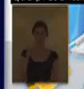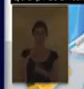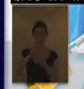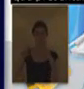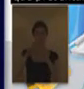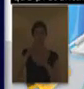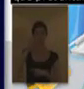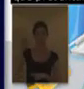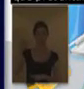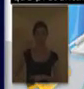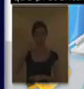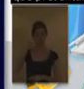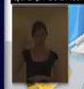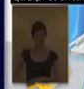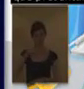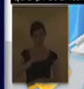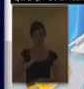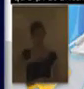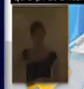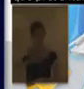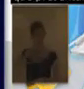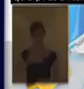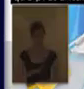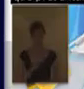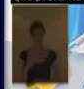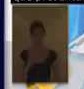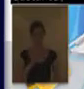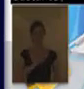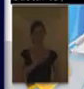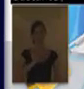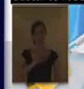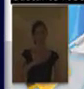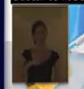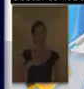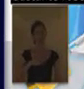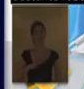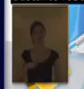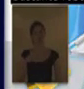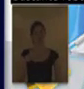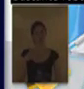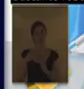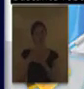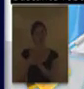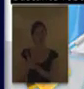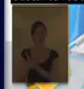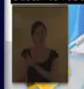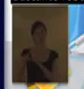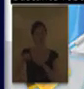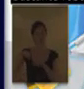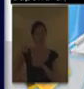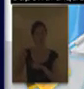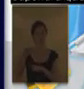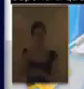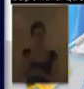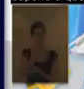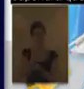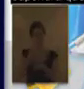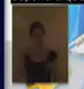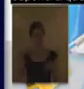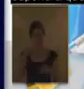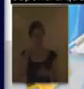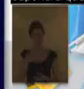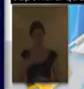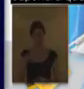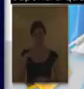do have quite a sound P300 response. This means that